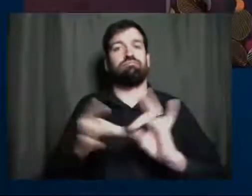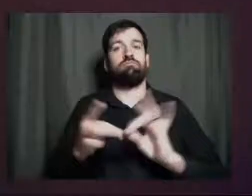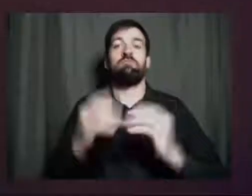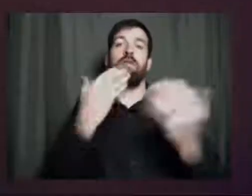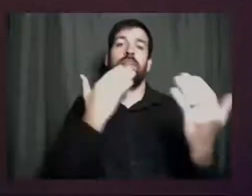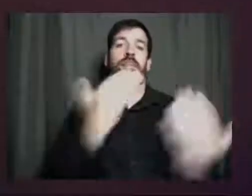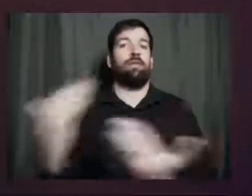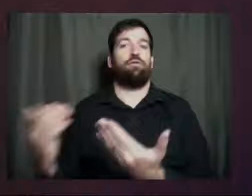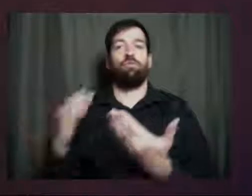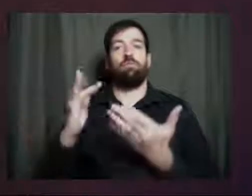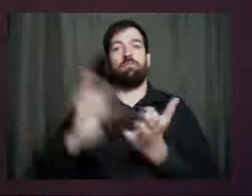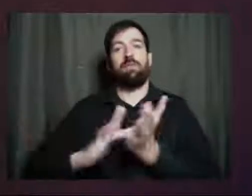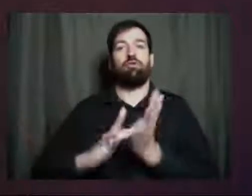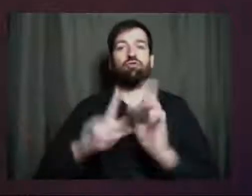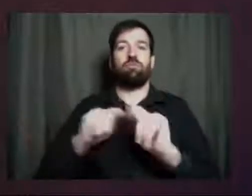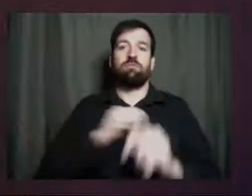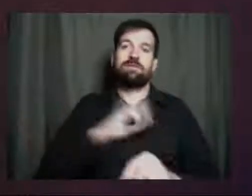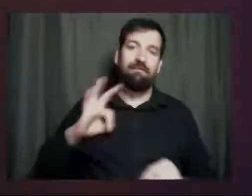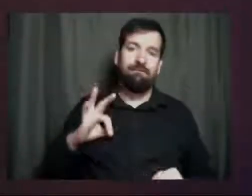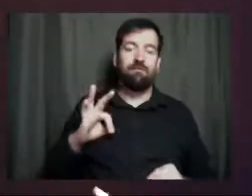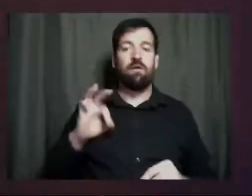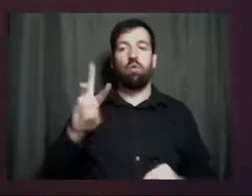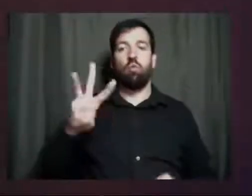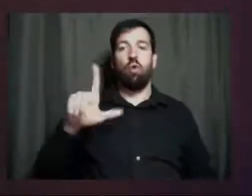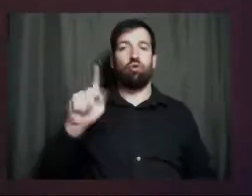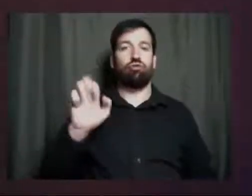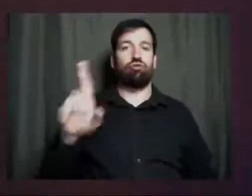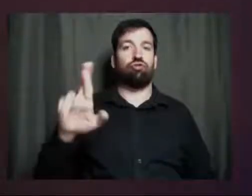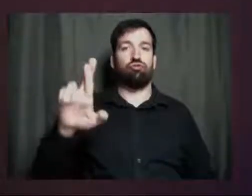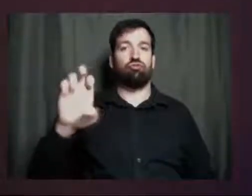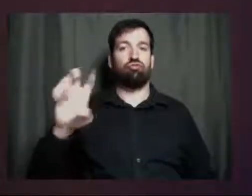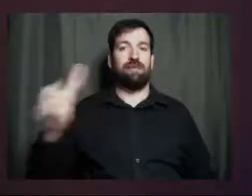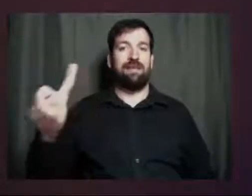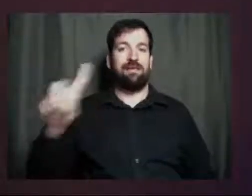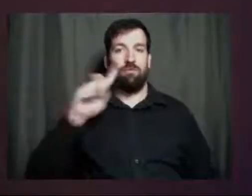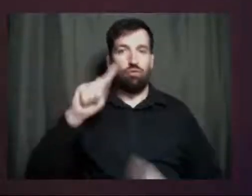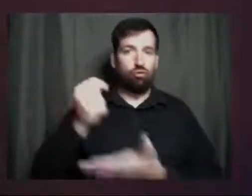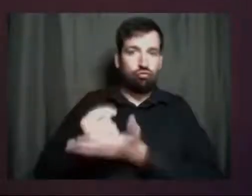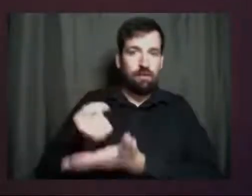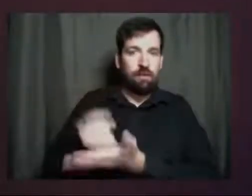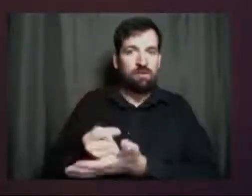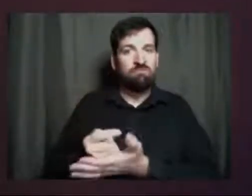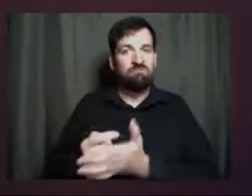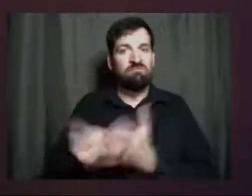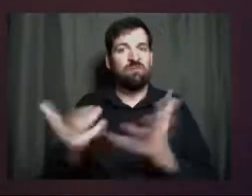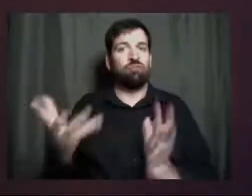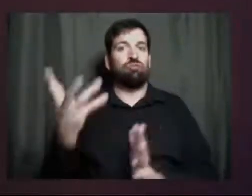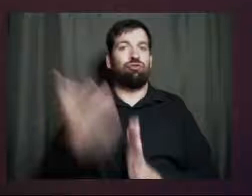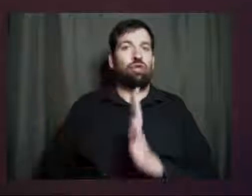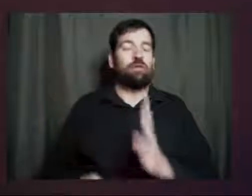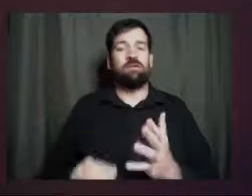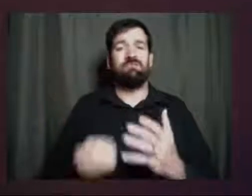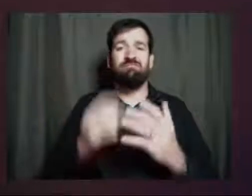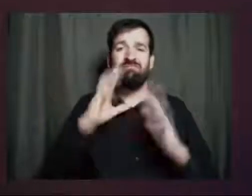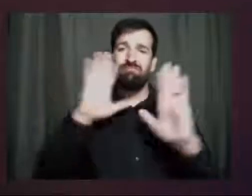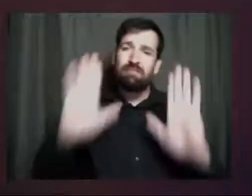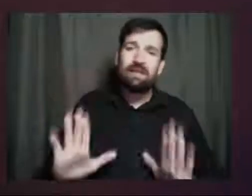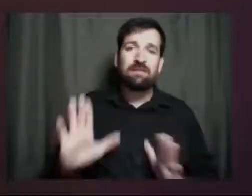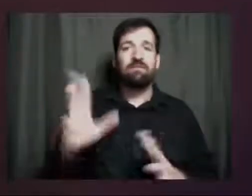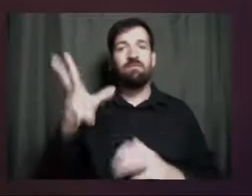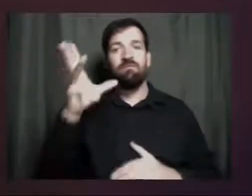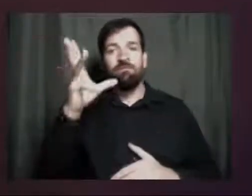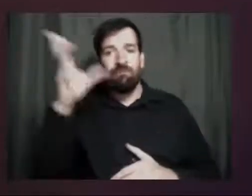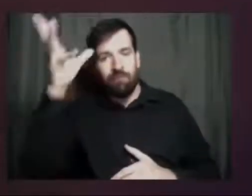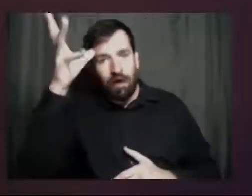Walter Reed National Medical Center for the caring treatment. We have lost a remarkable and loving husband, father, grandfather,